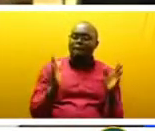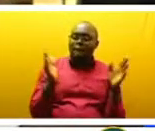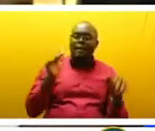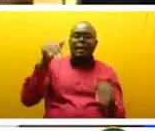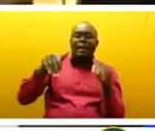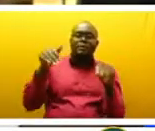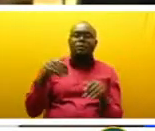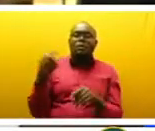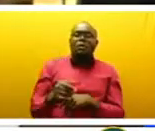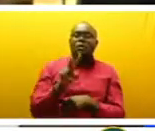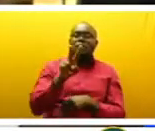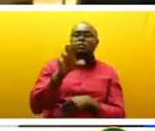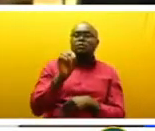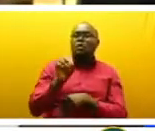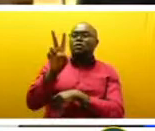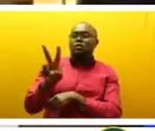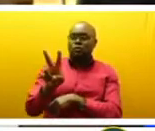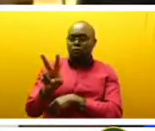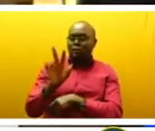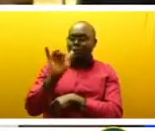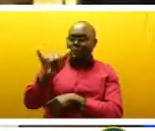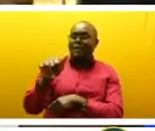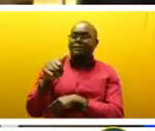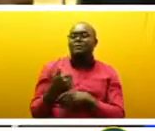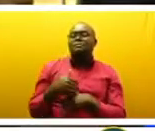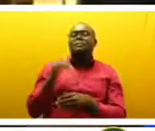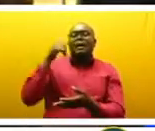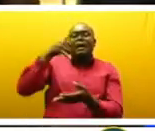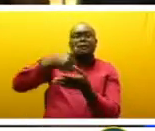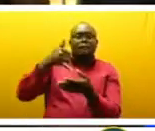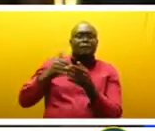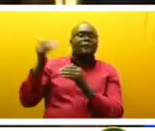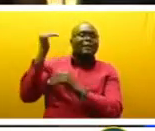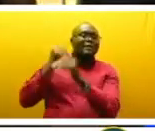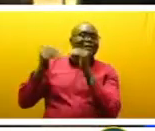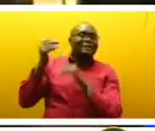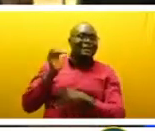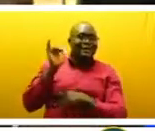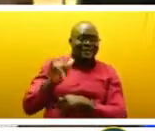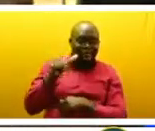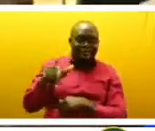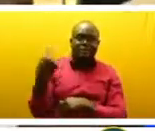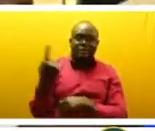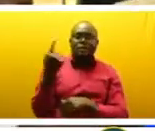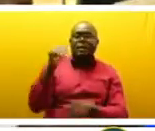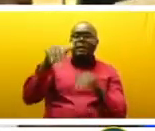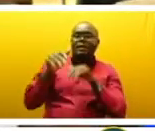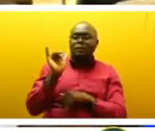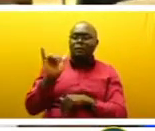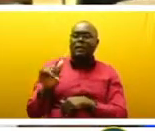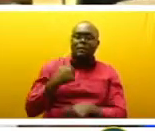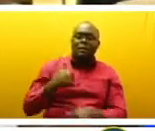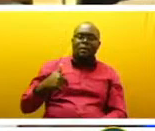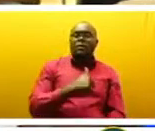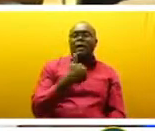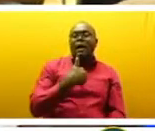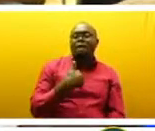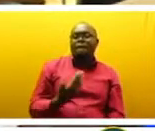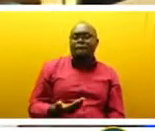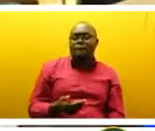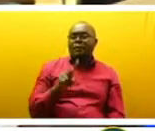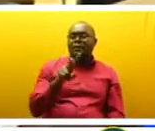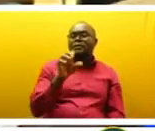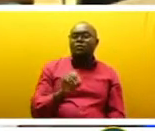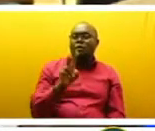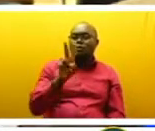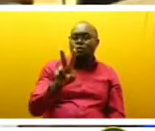year 2002. And that one is there in history, that this is the only election that we've ever had in 2002